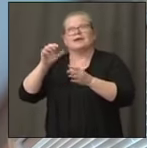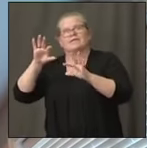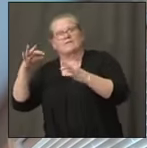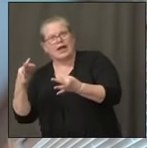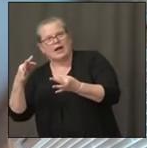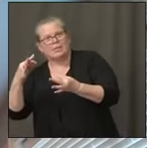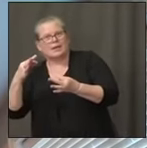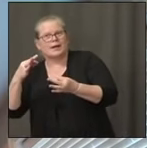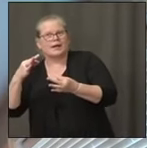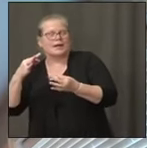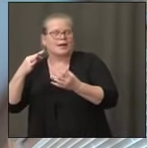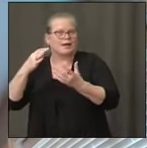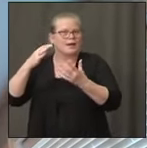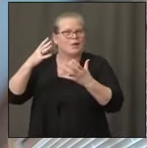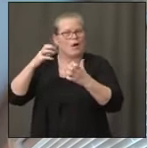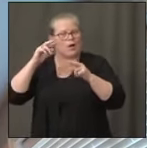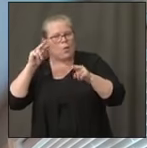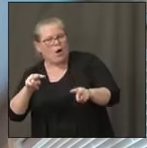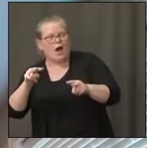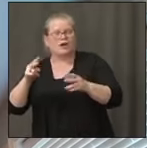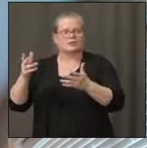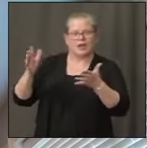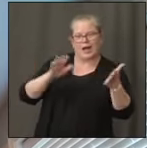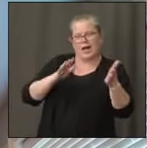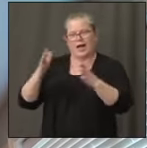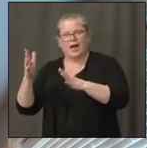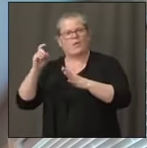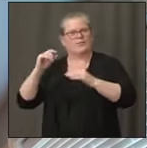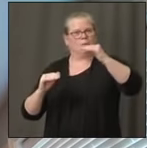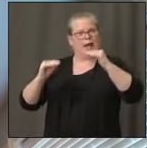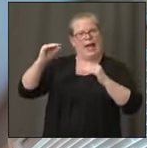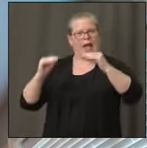merits a lot of discussion before we would put something like that into place.